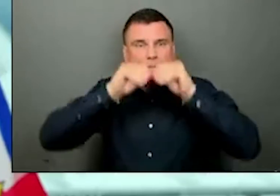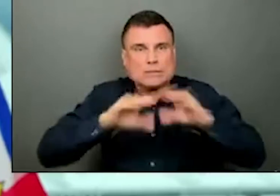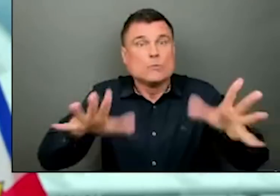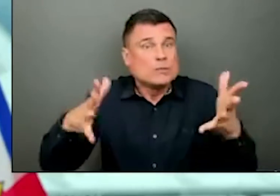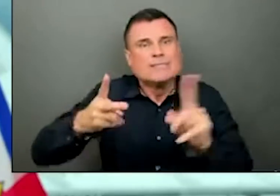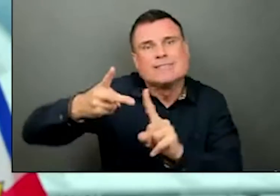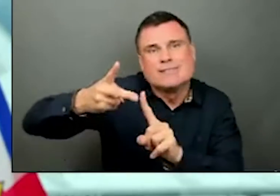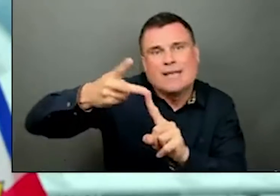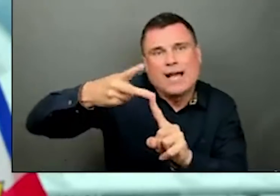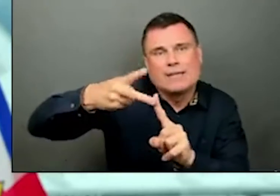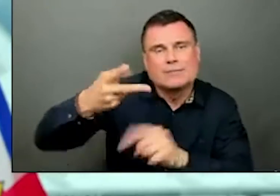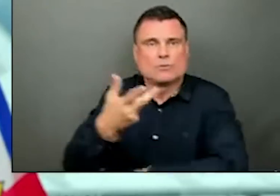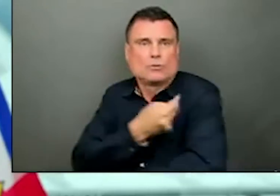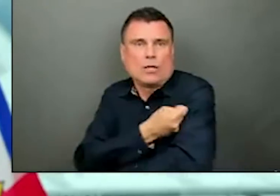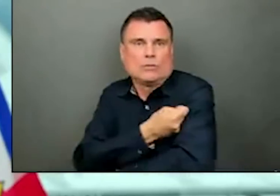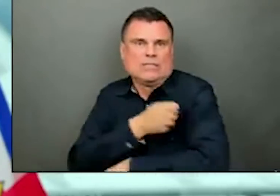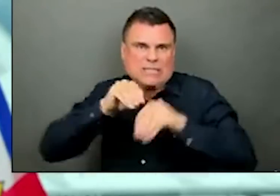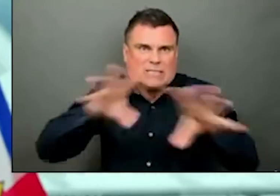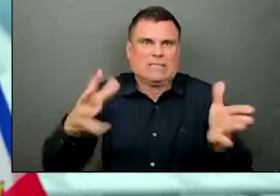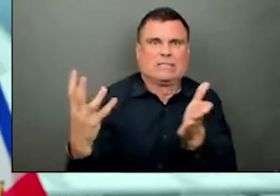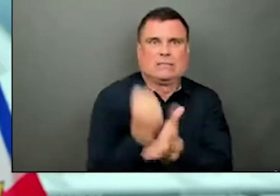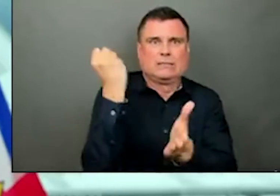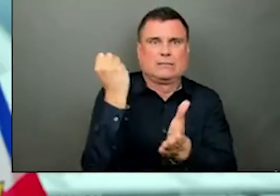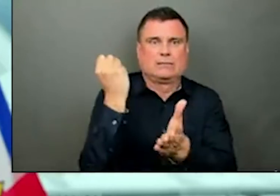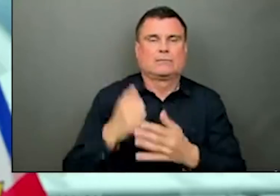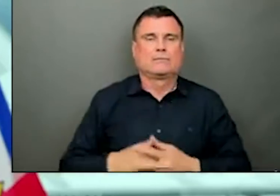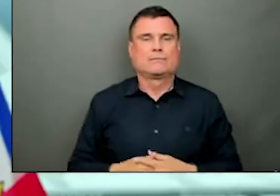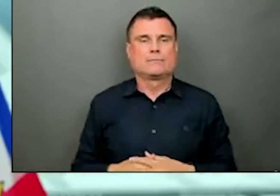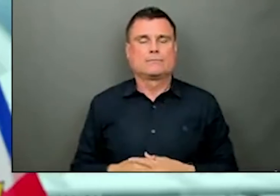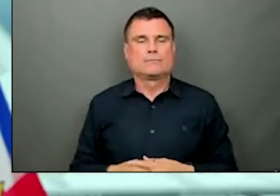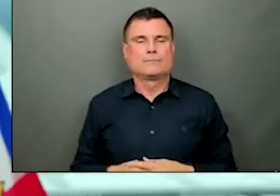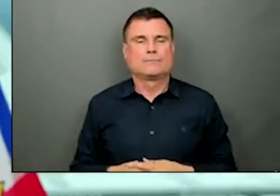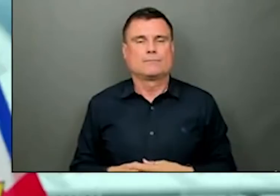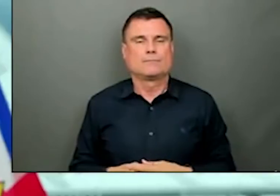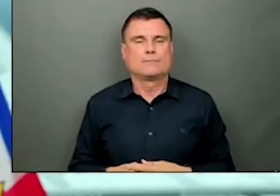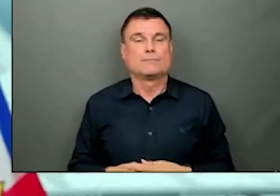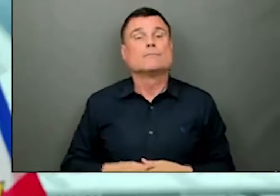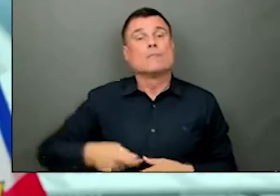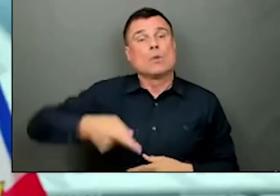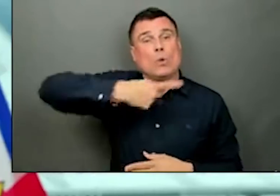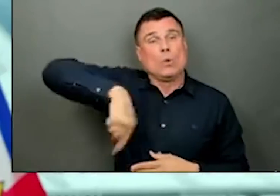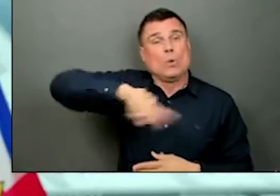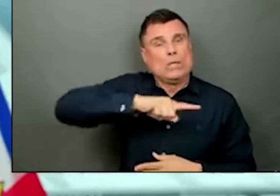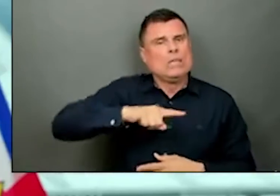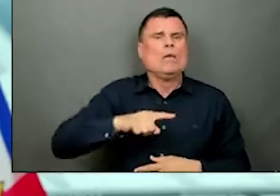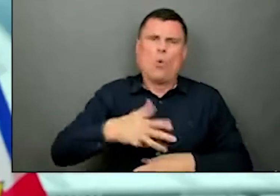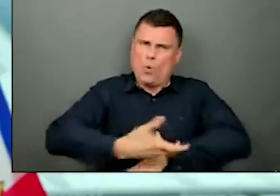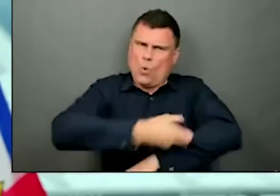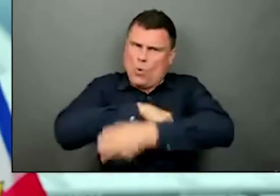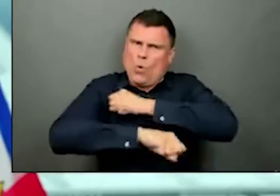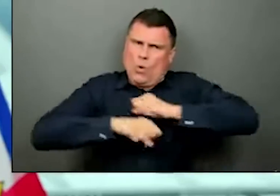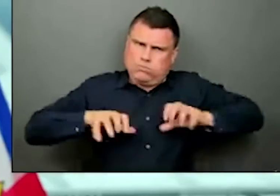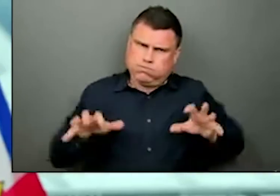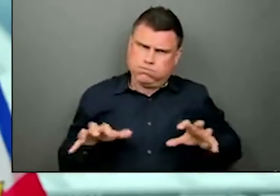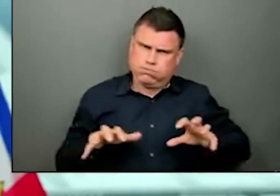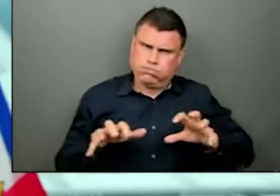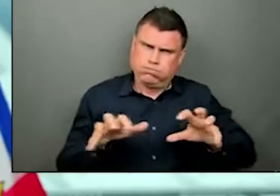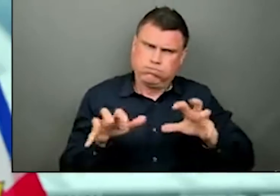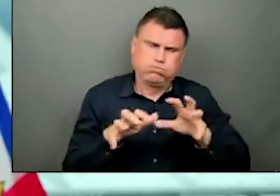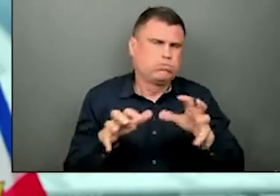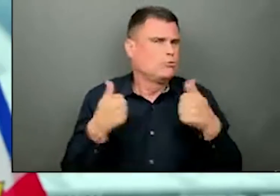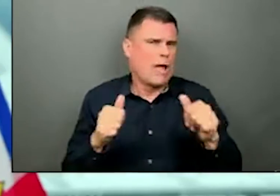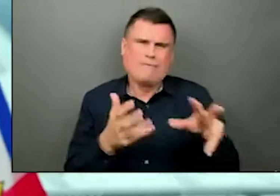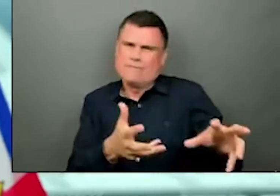We're moving as quickly as we can to get vaccine into arms and to keep this in step with the supply that we have.